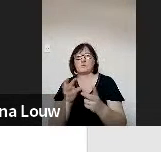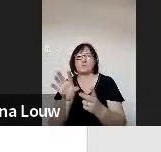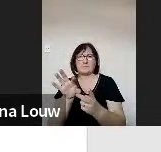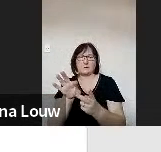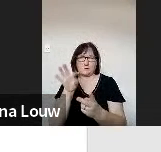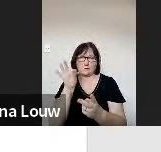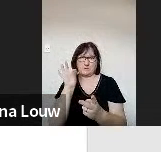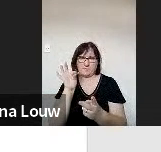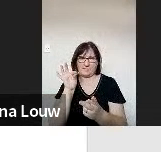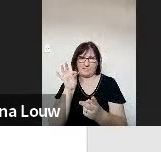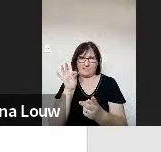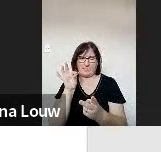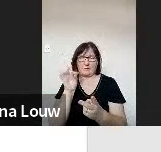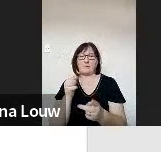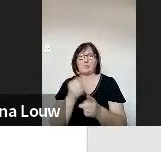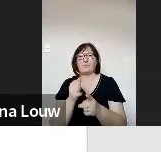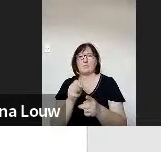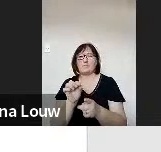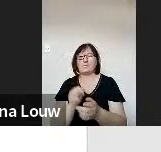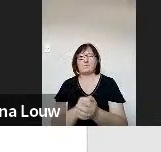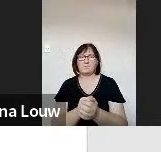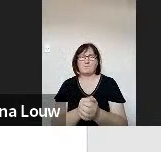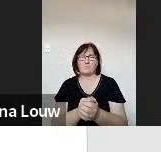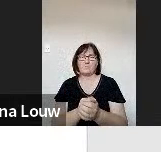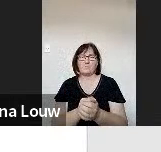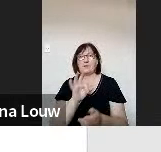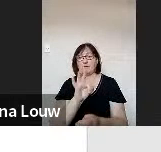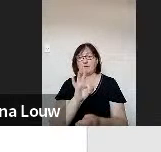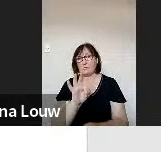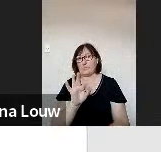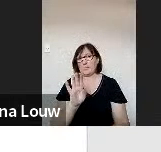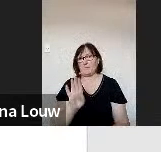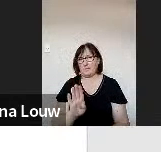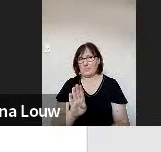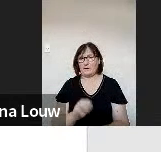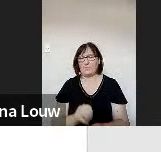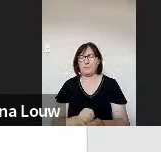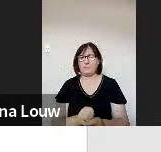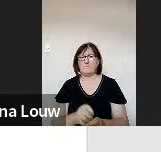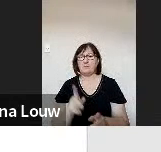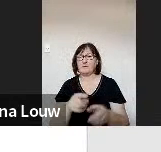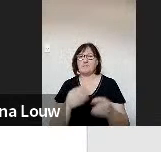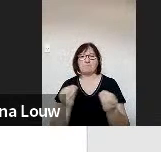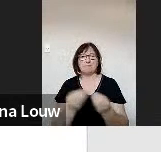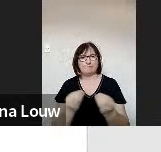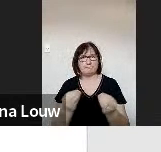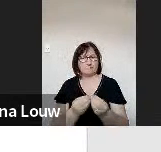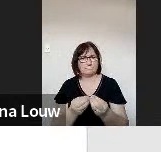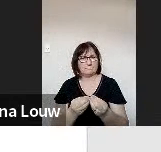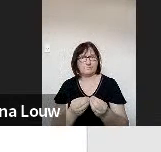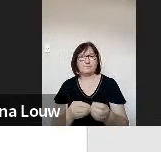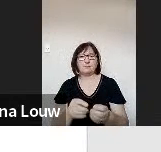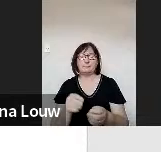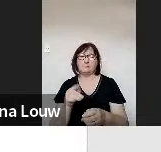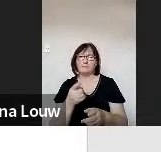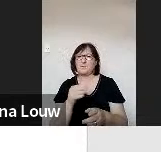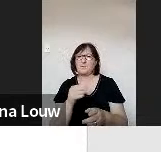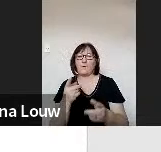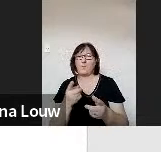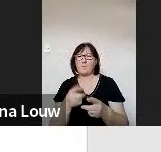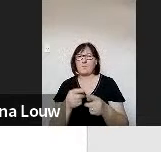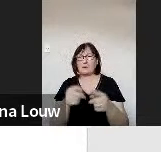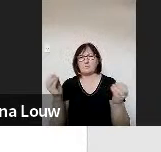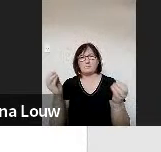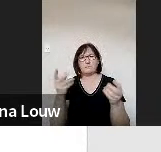specific. General Rule 3B, if a product is a composite product, meaning it is made up of